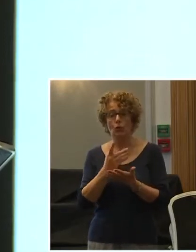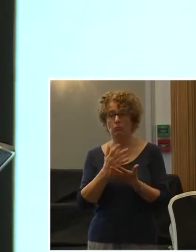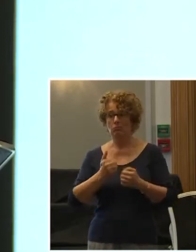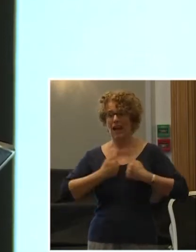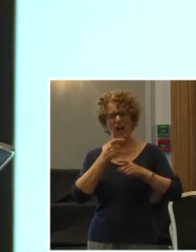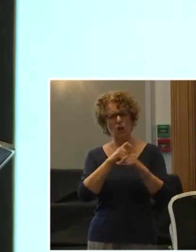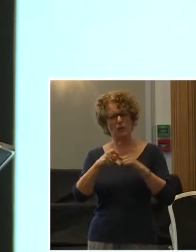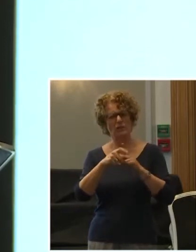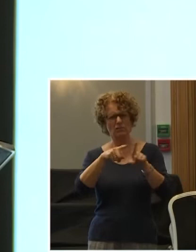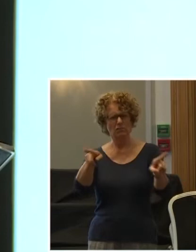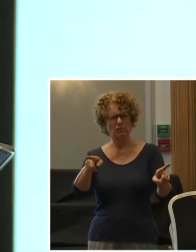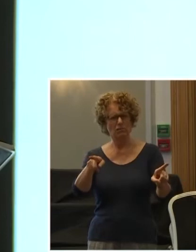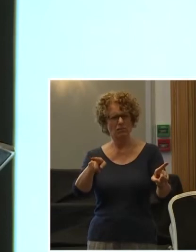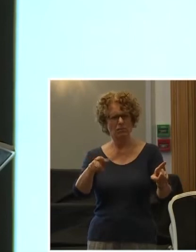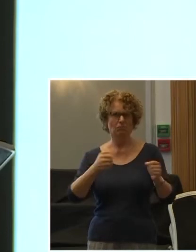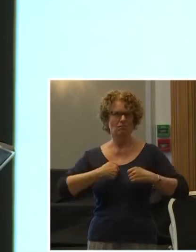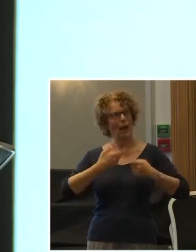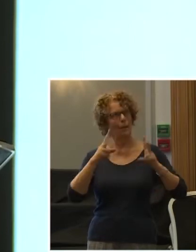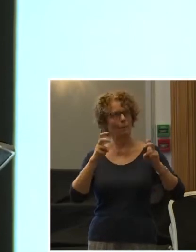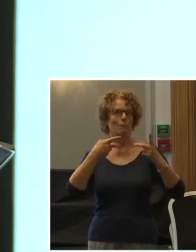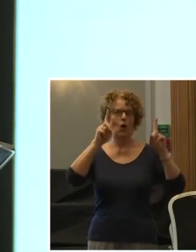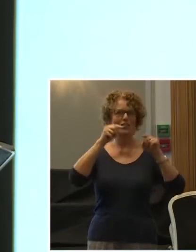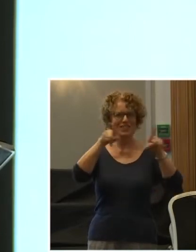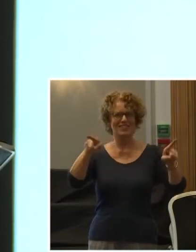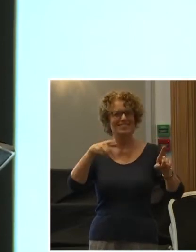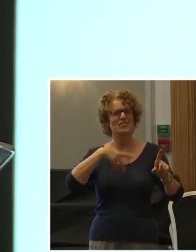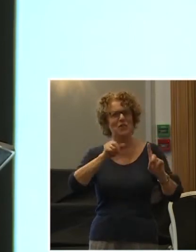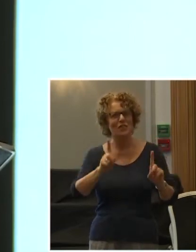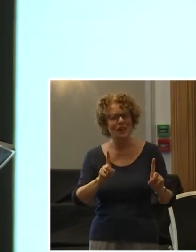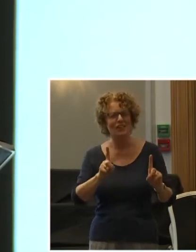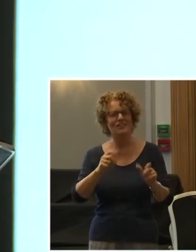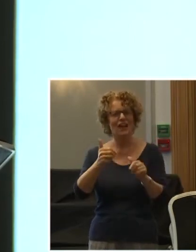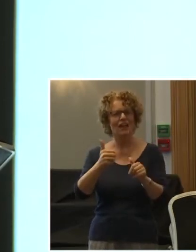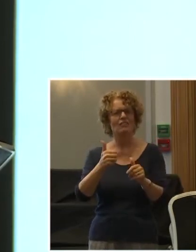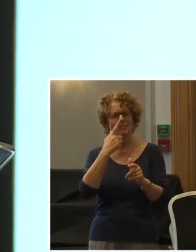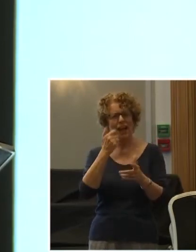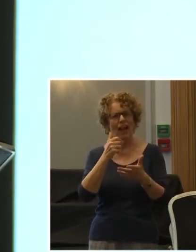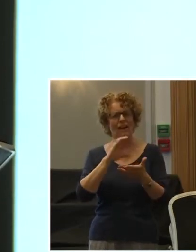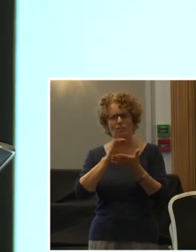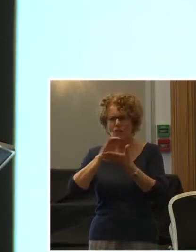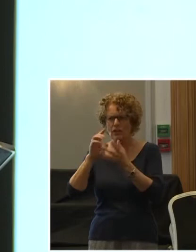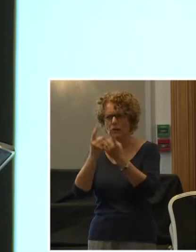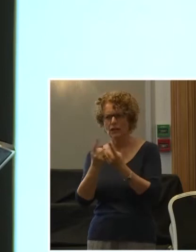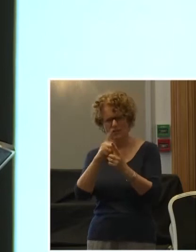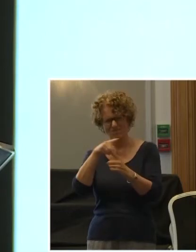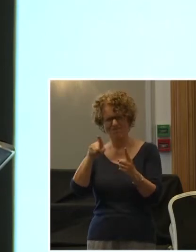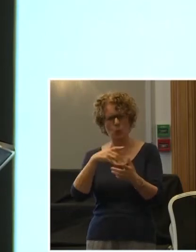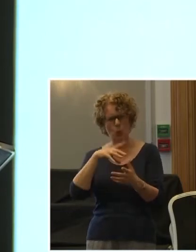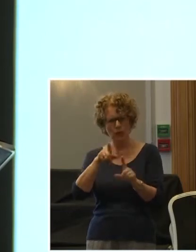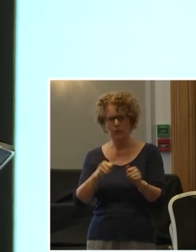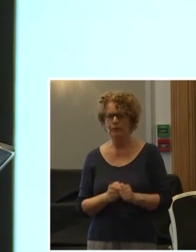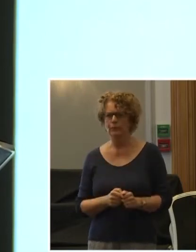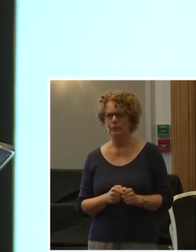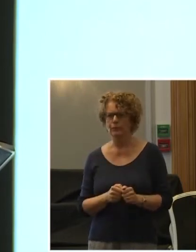our community, our boss, really wants us to do and help fund. We are entirely committed to